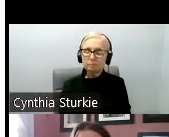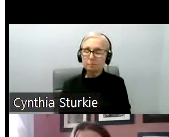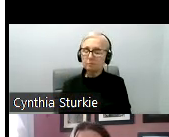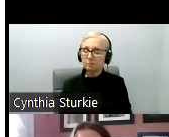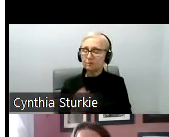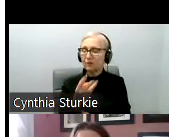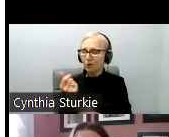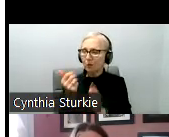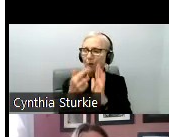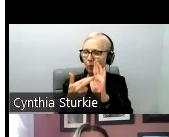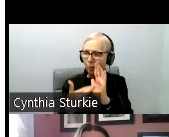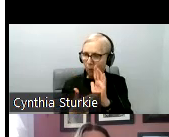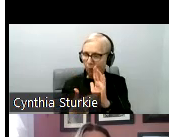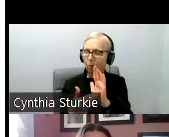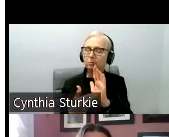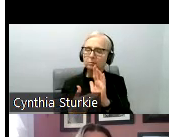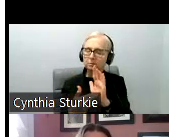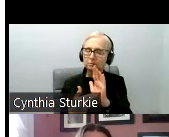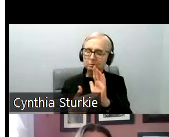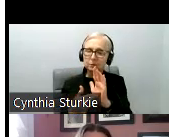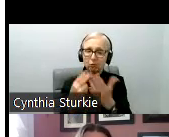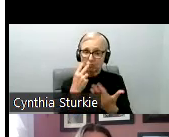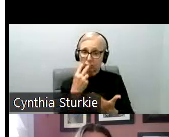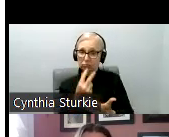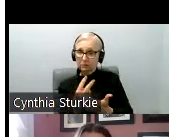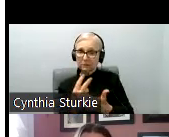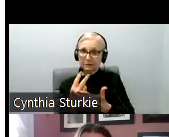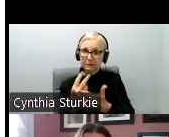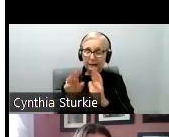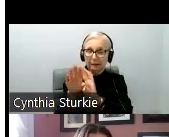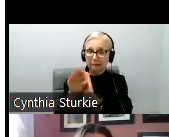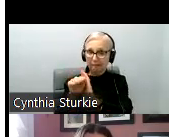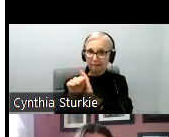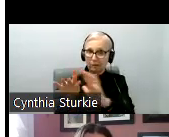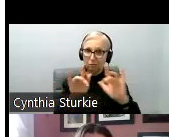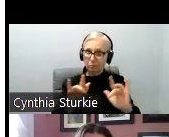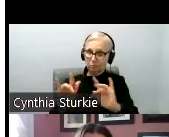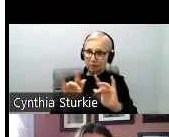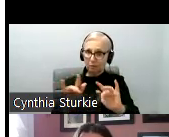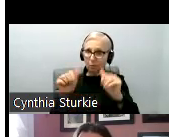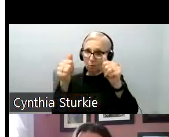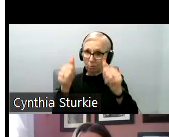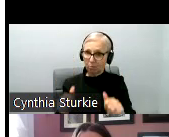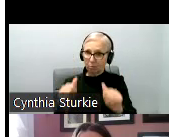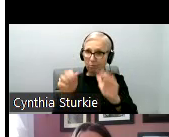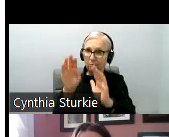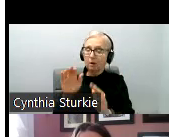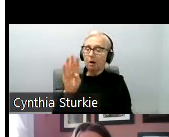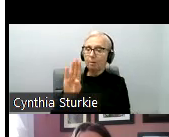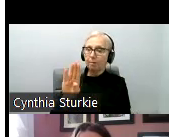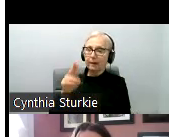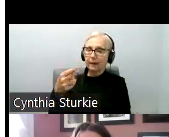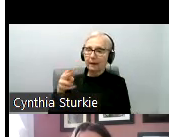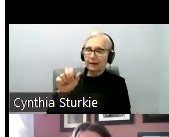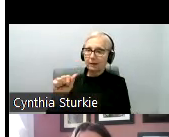A few housekeeping items. So as you see, the video is being recorded and will be posted on the BHA website